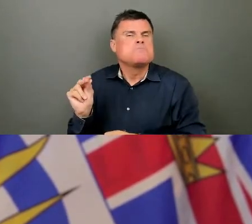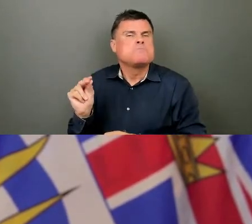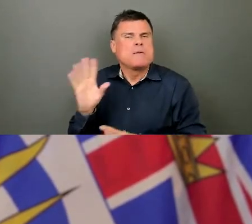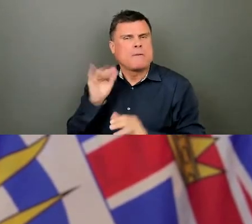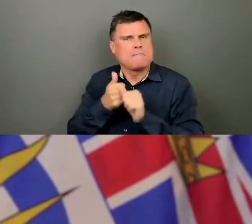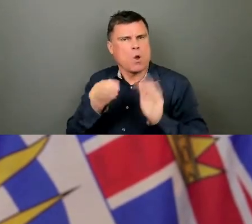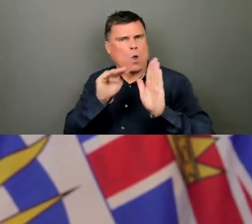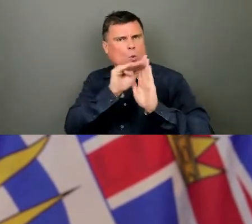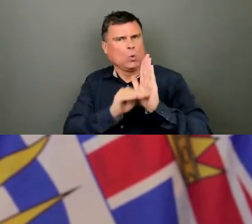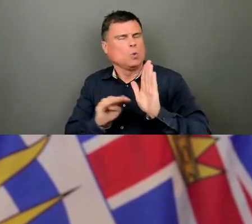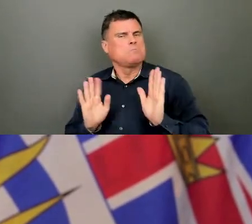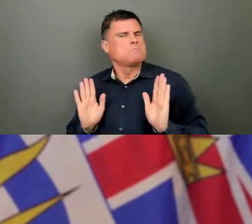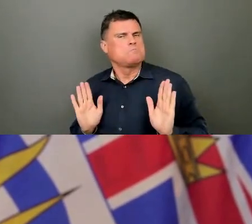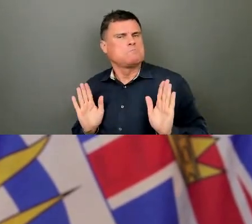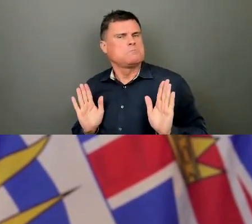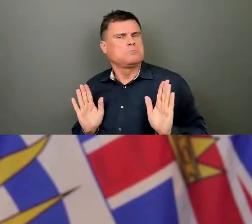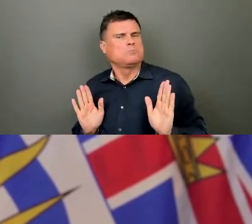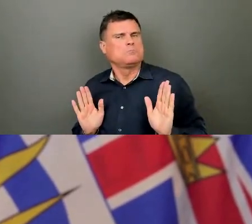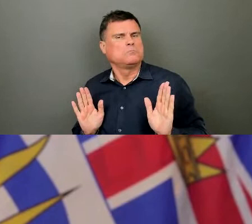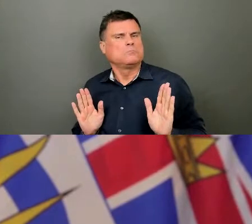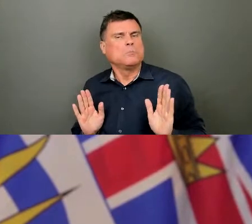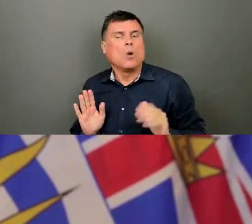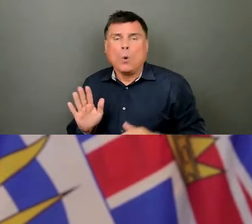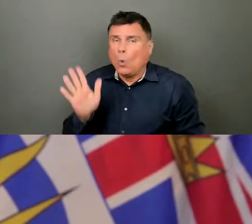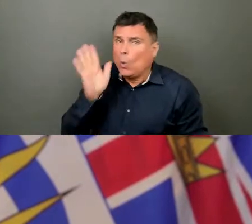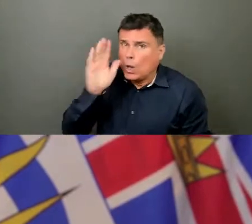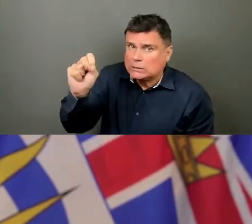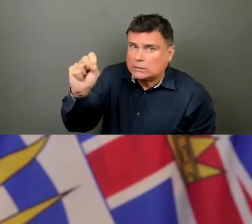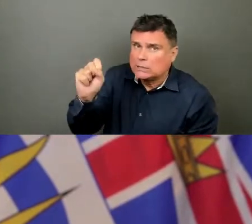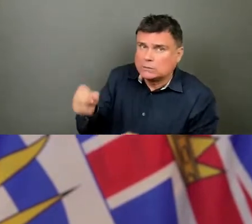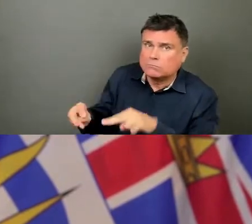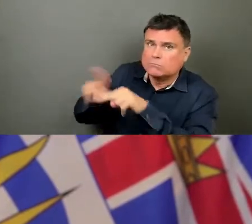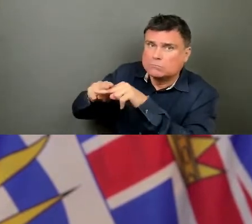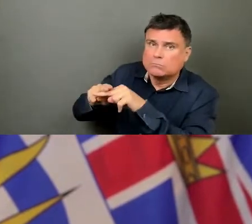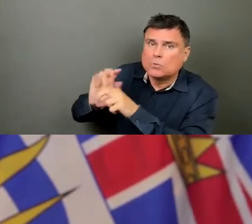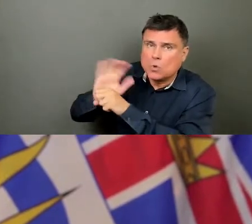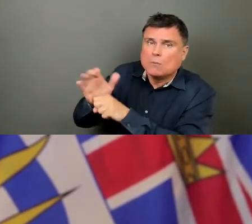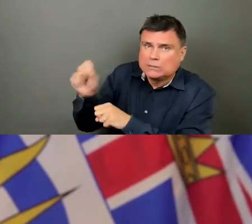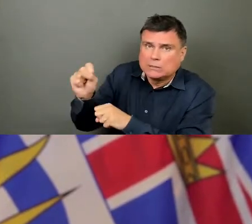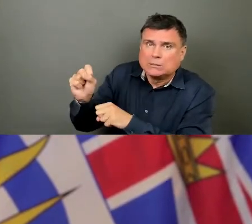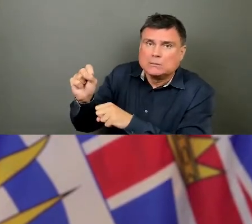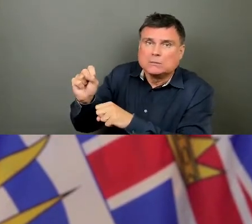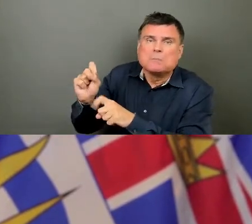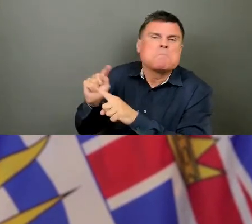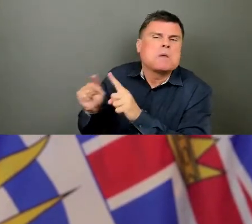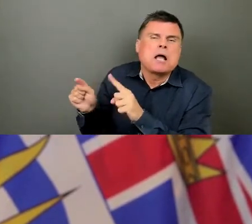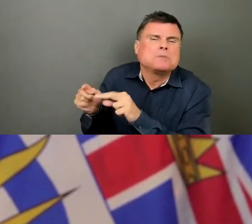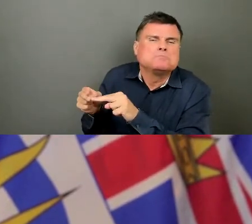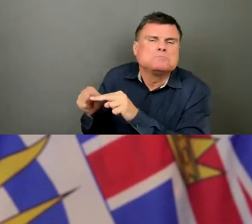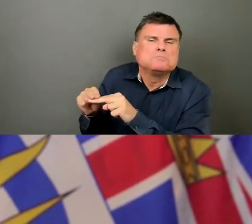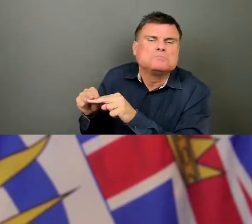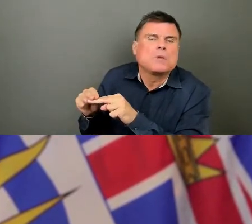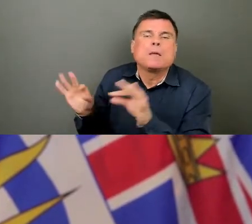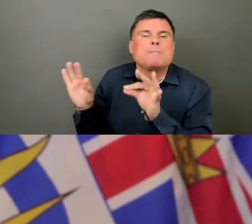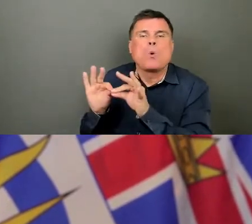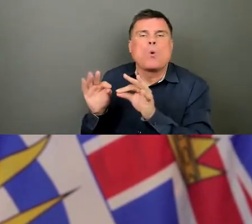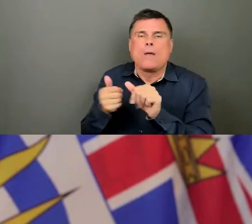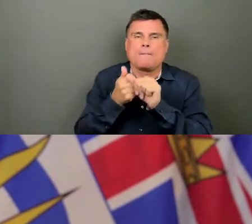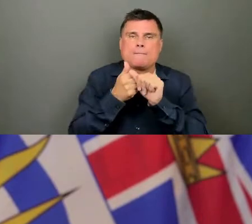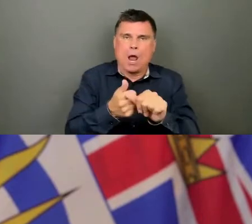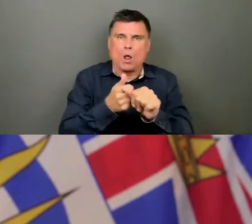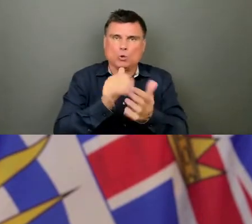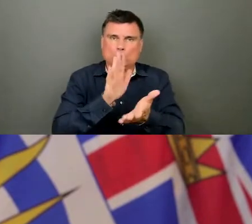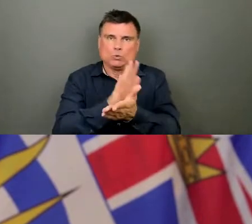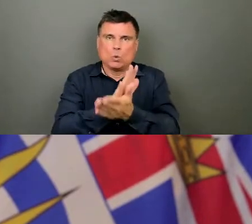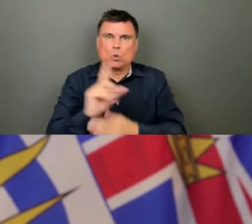not surprising that we will see an increase of cases, and they're related to communities where we're seeing increased transmission in the community. So again,